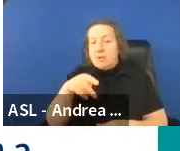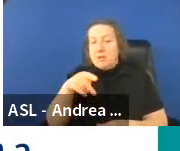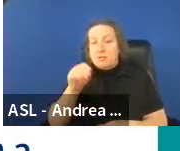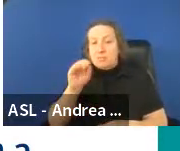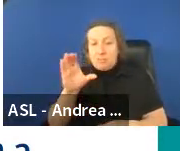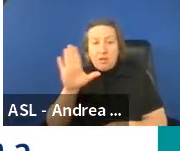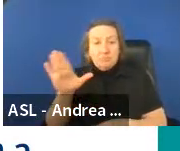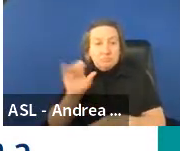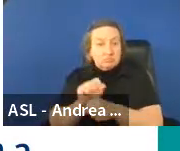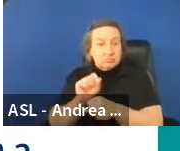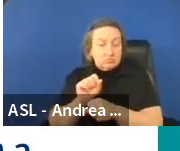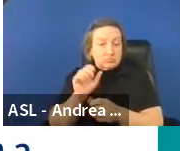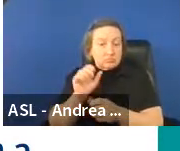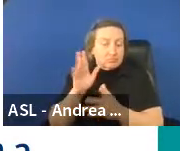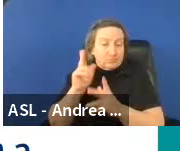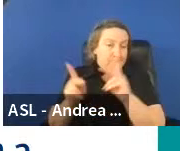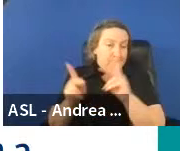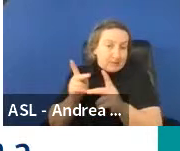individuals tend to be